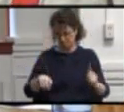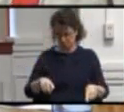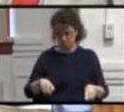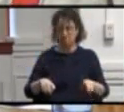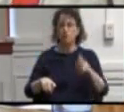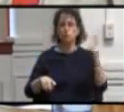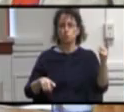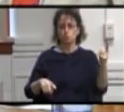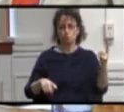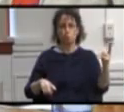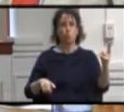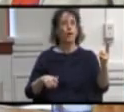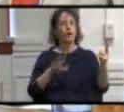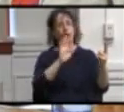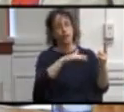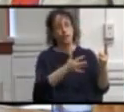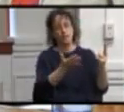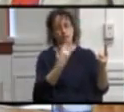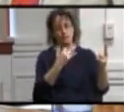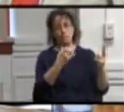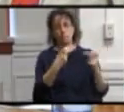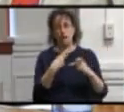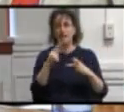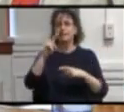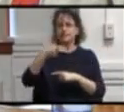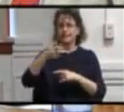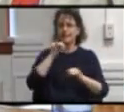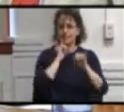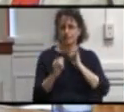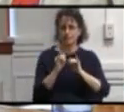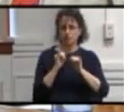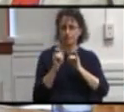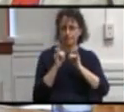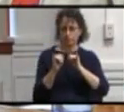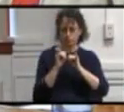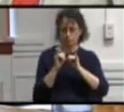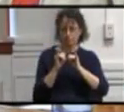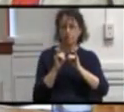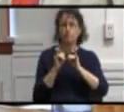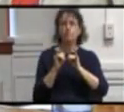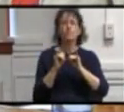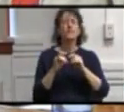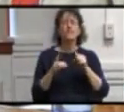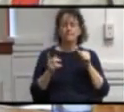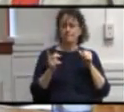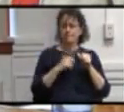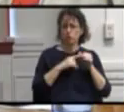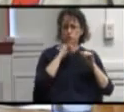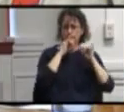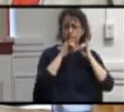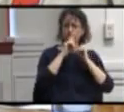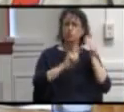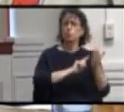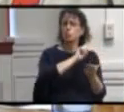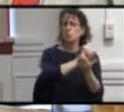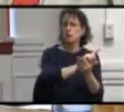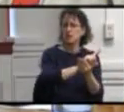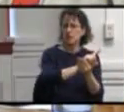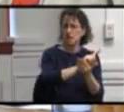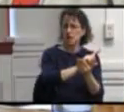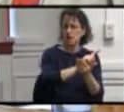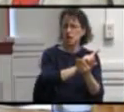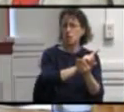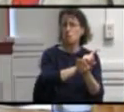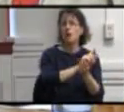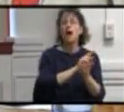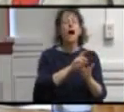those candidates for second round interviews. The first interviews lasted approximately an hour. Half of them were in